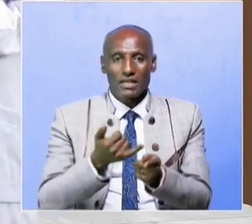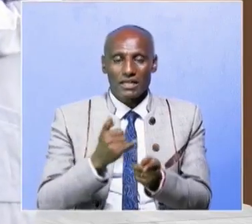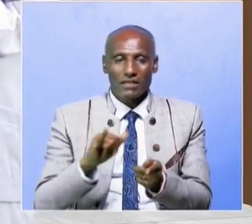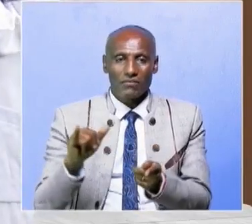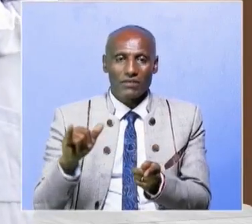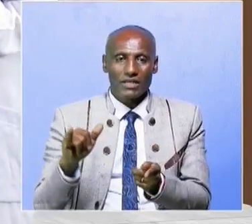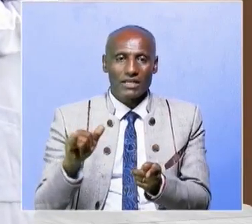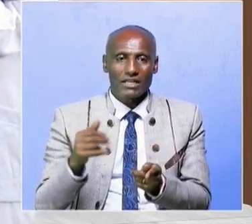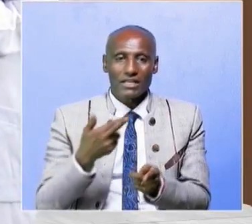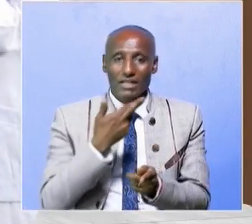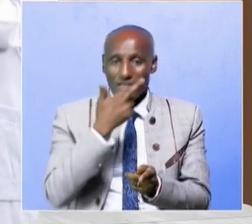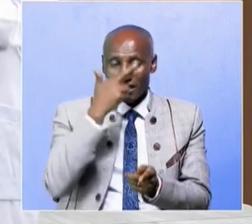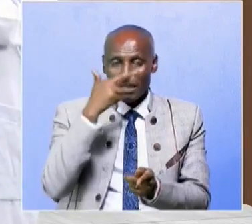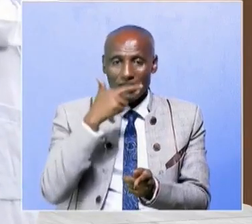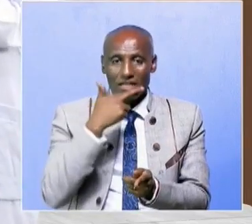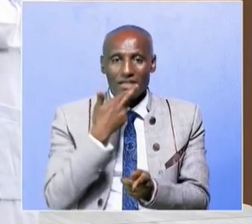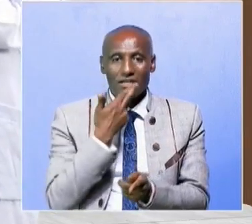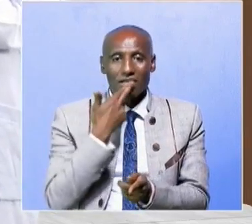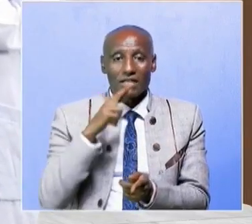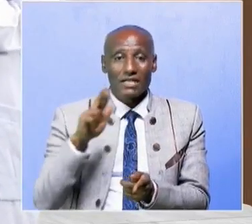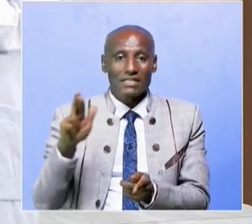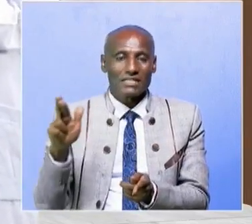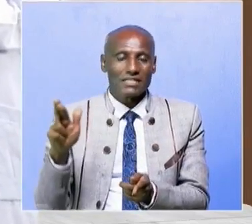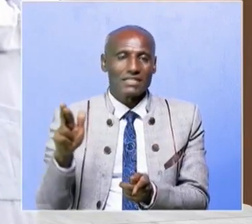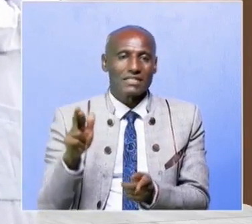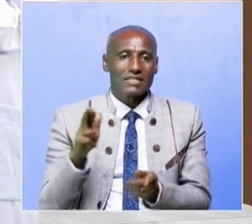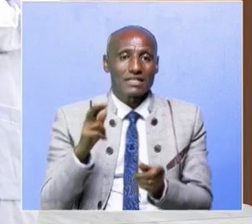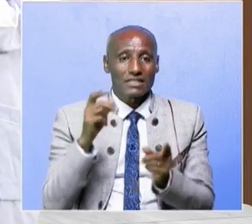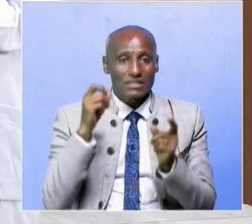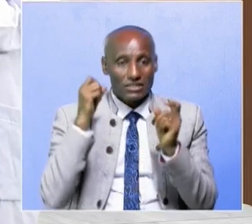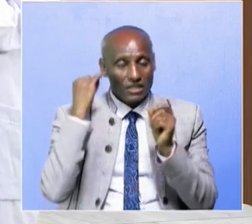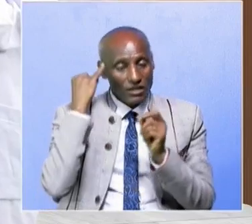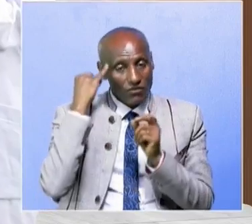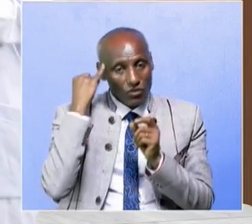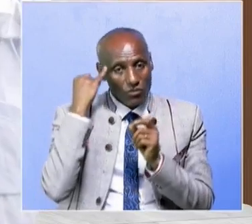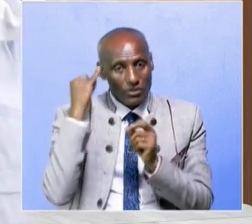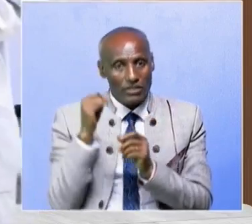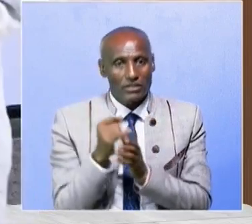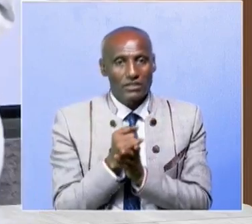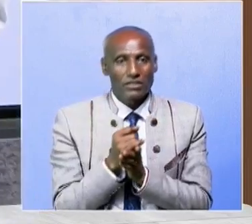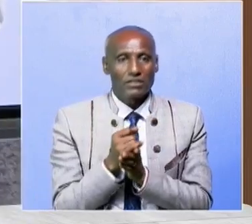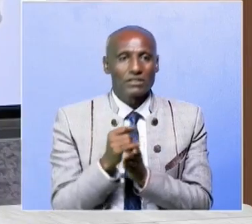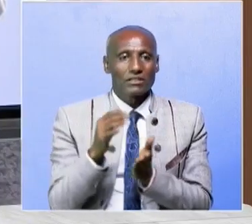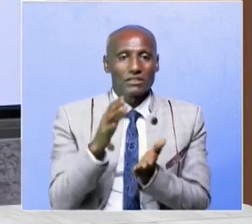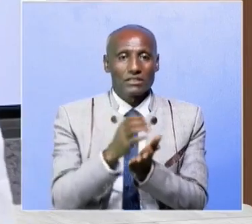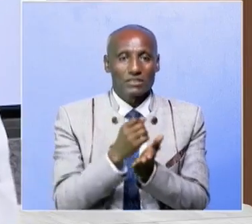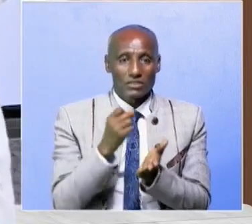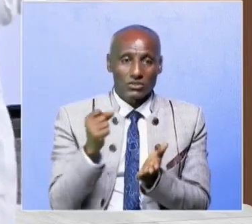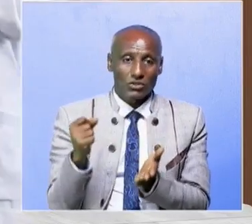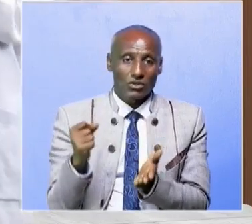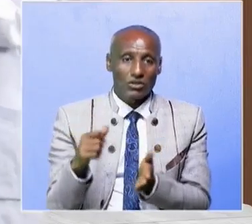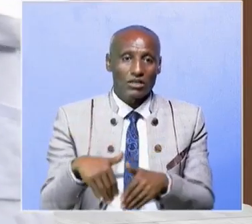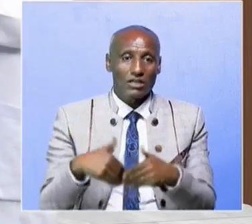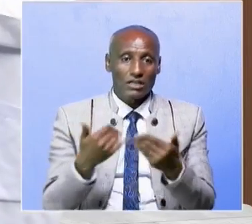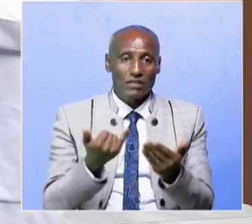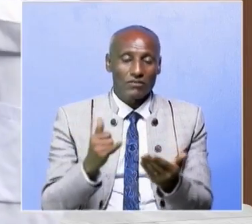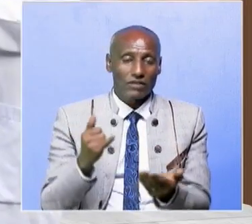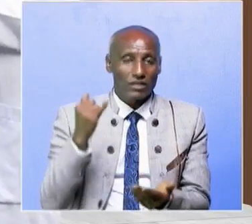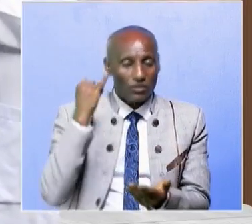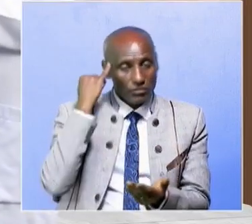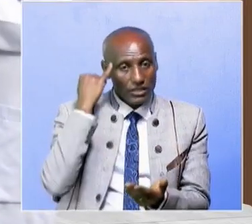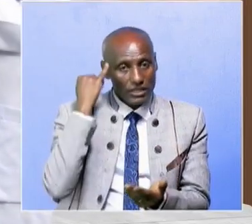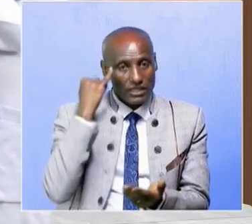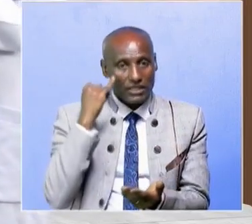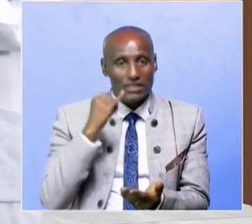how you have opinions and give opinions. So giving opinion is not a bad thing. It